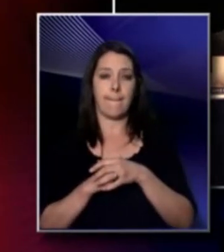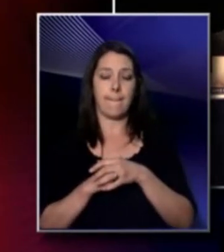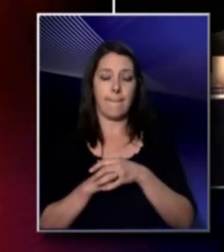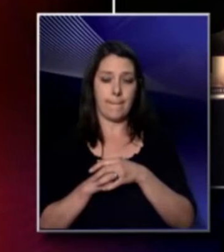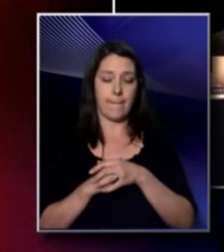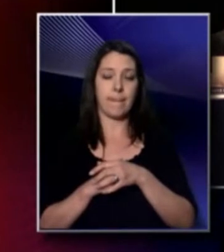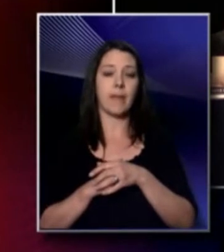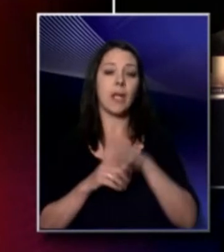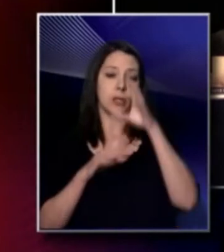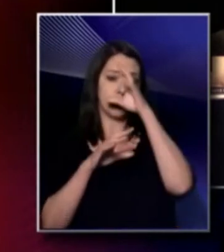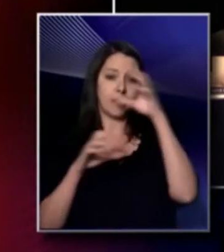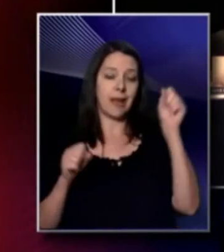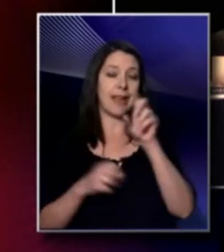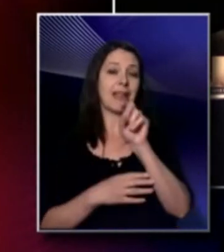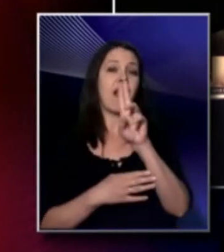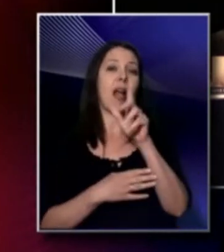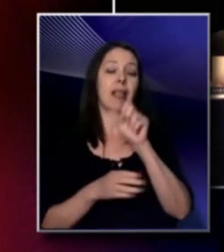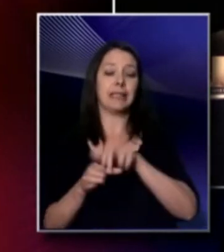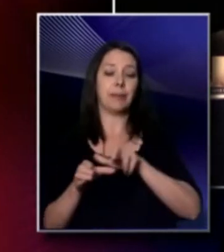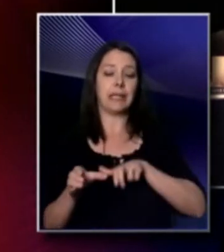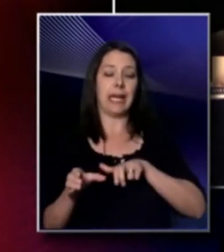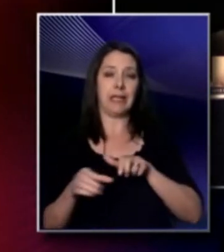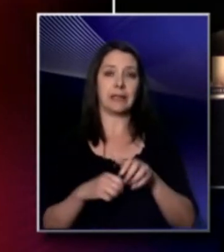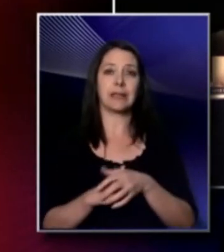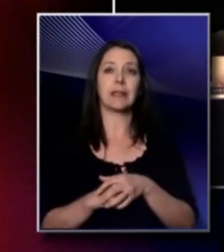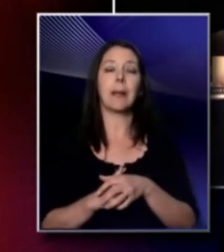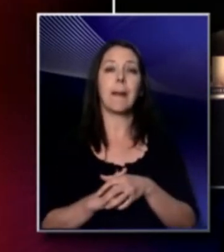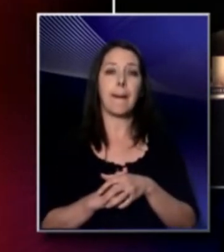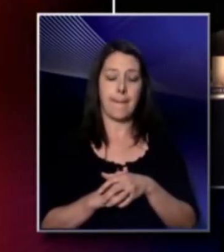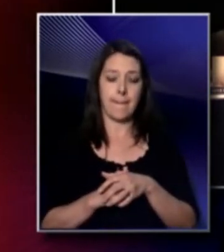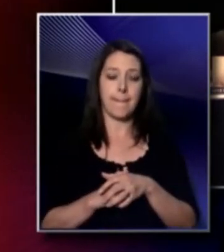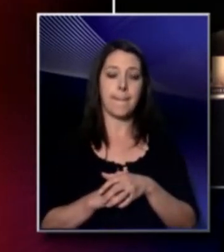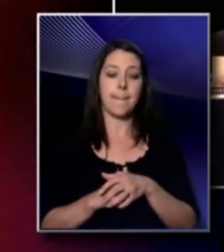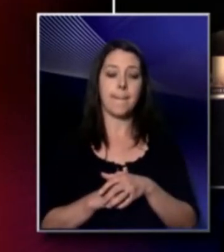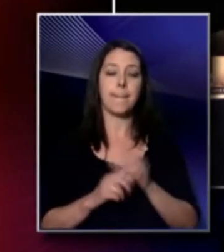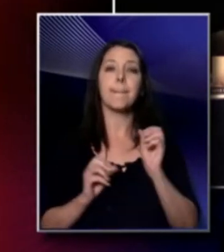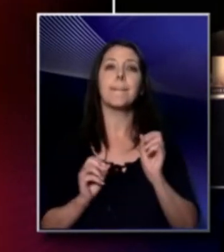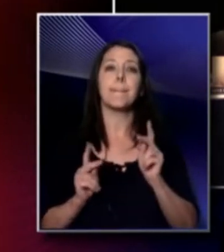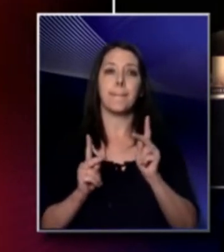Superintendent Douglas abstained. Correct. Okay.